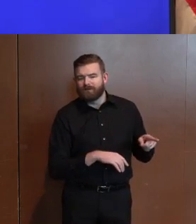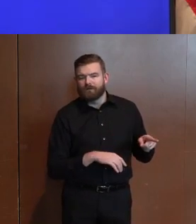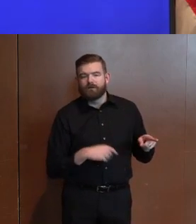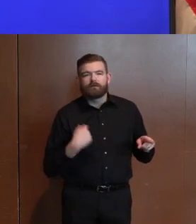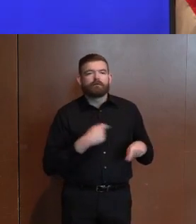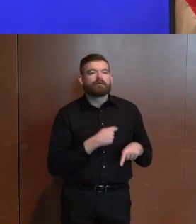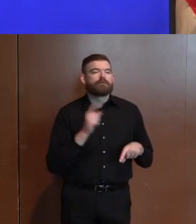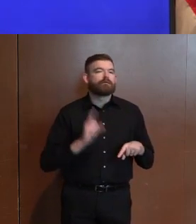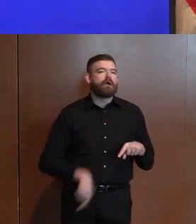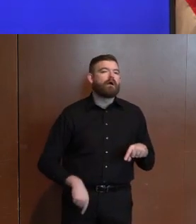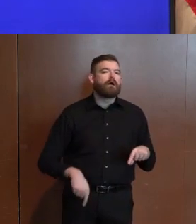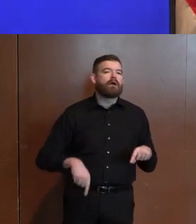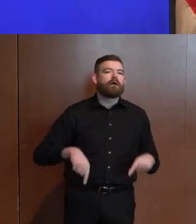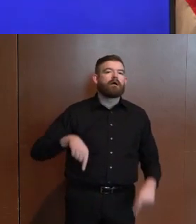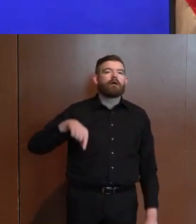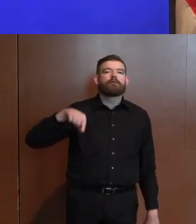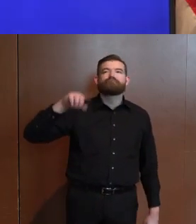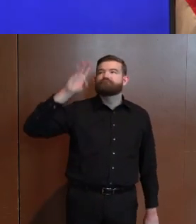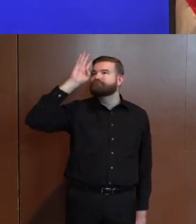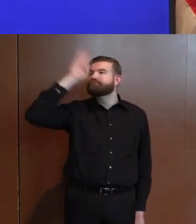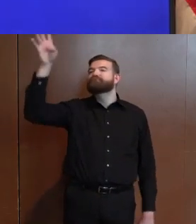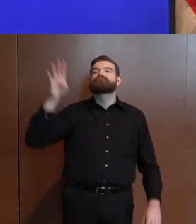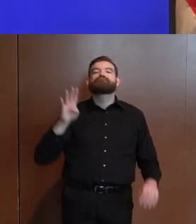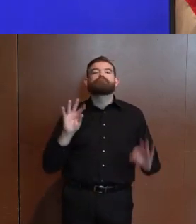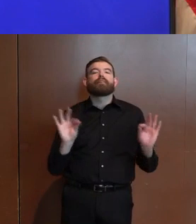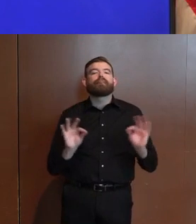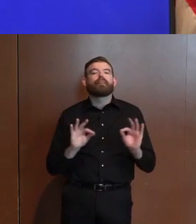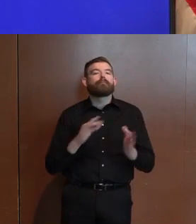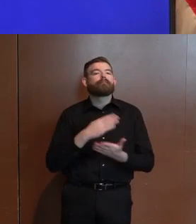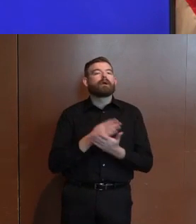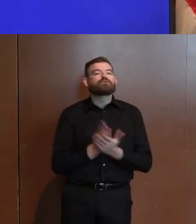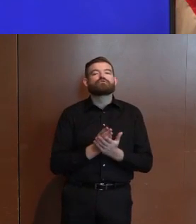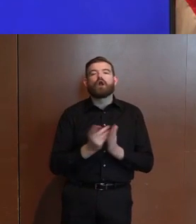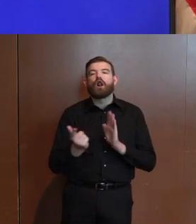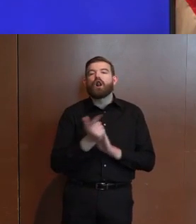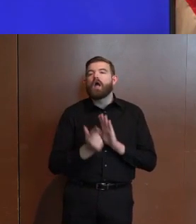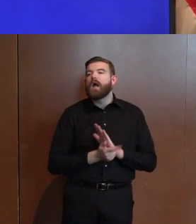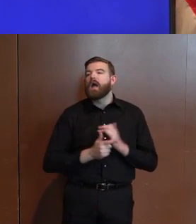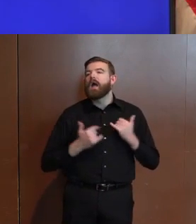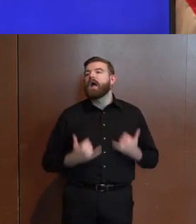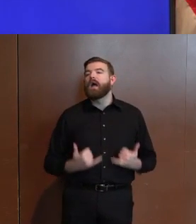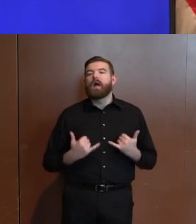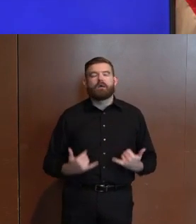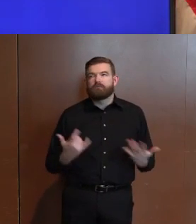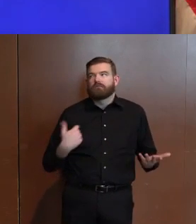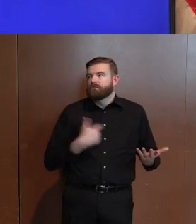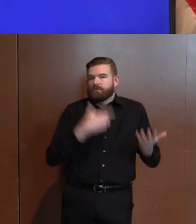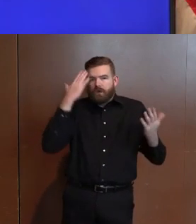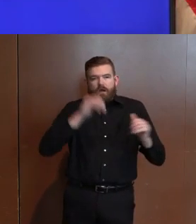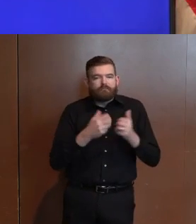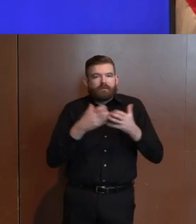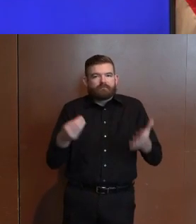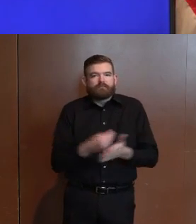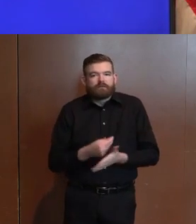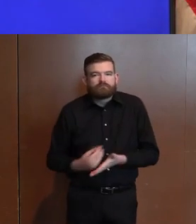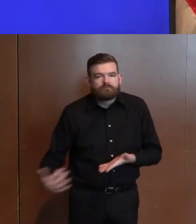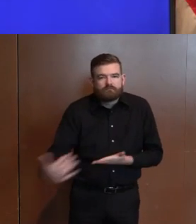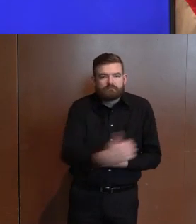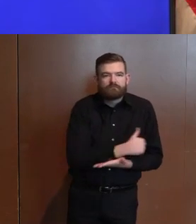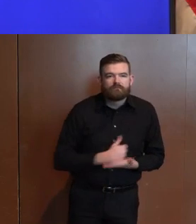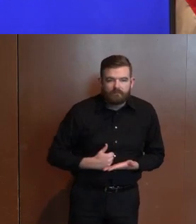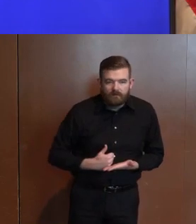is. Matt, I think it's pretty clear as it relates to what the Constitution says about one budget. It doesn't necessarily say it's 12 months,